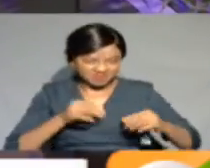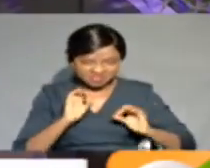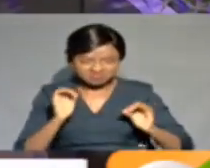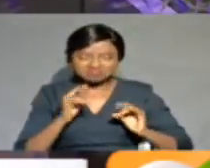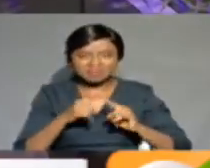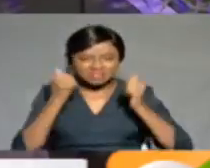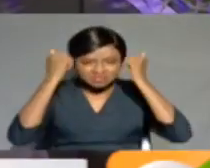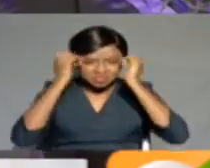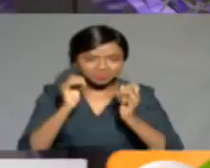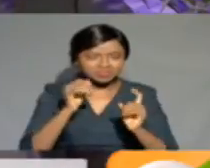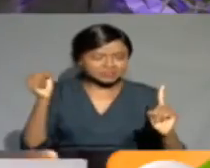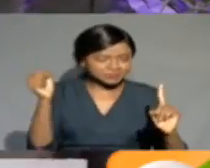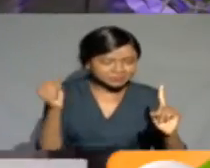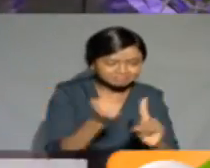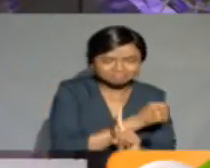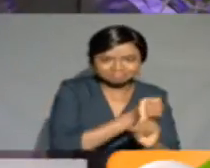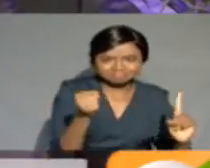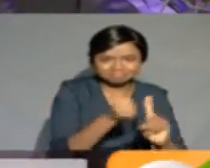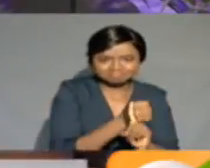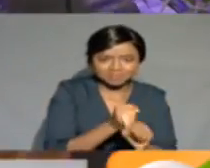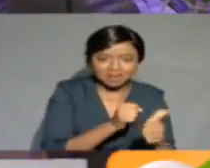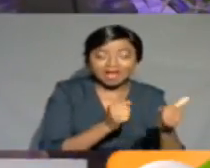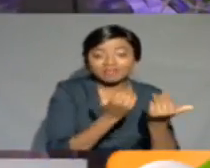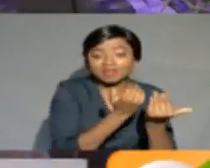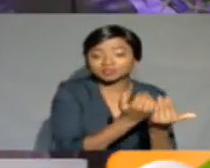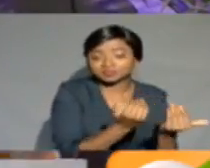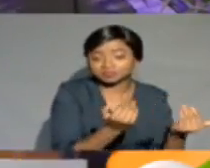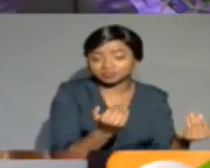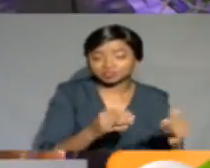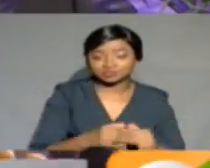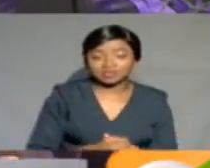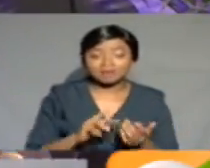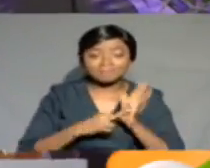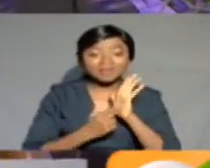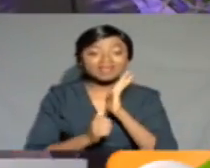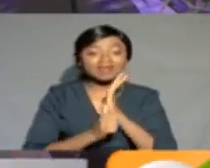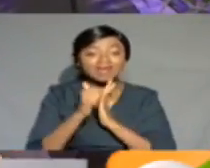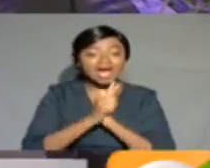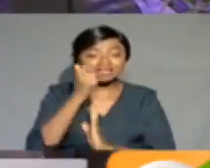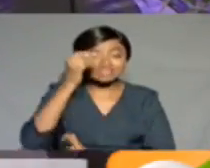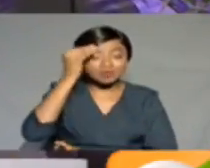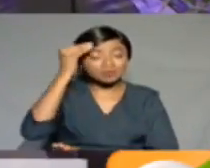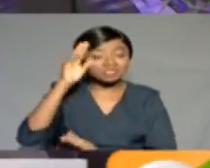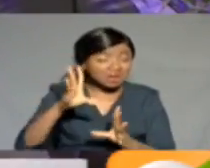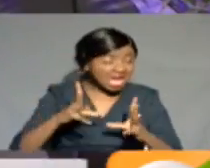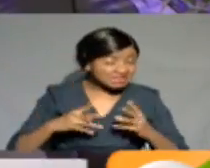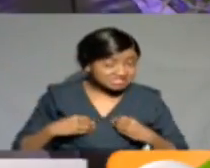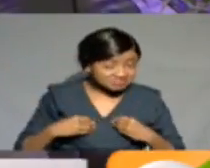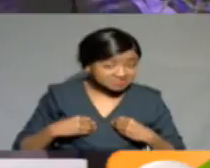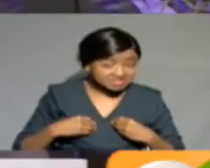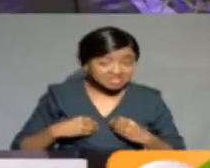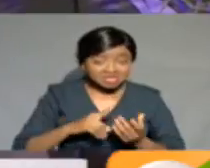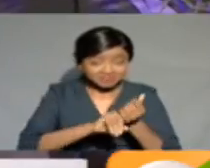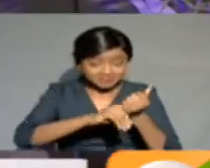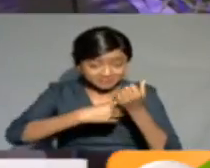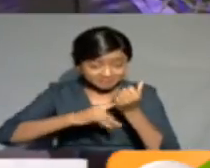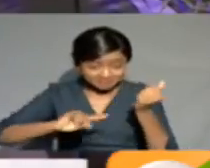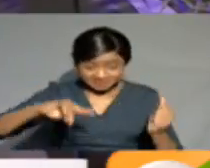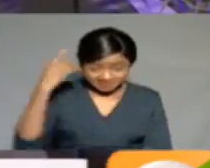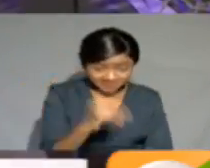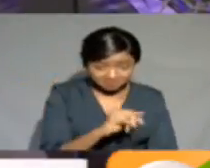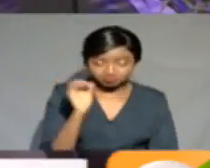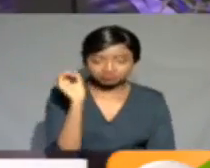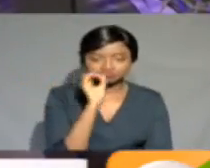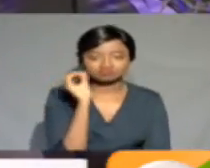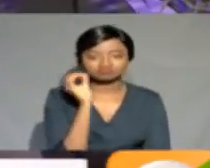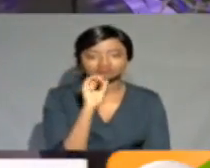bullying another one. Okay. So the Education Act has not given leeway to, yes, anybody, whether a teacher or a student, okay, to